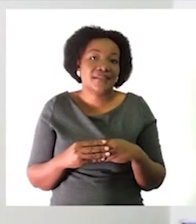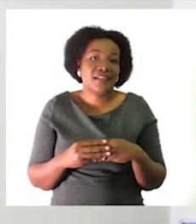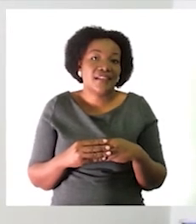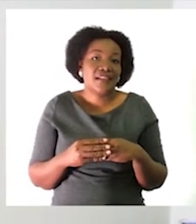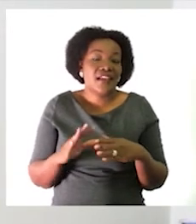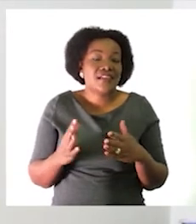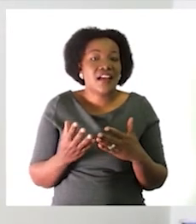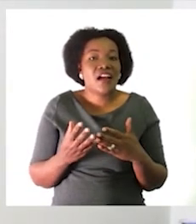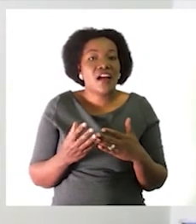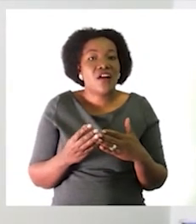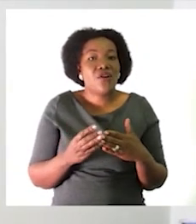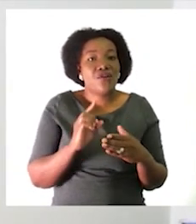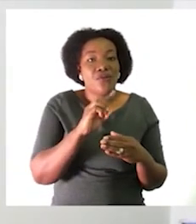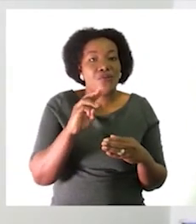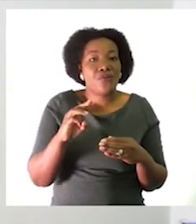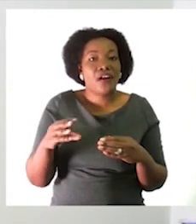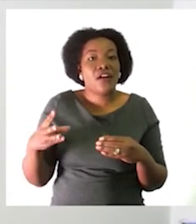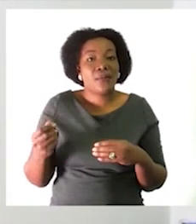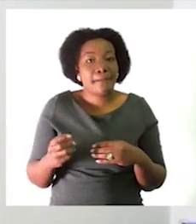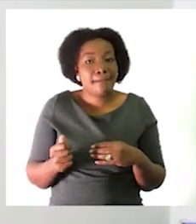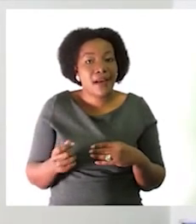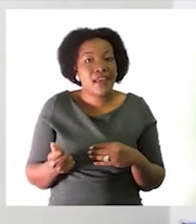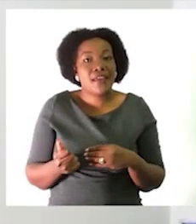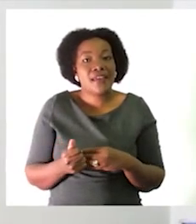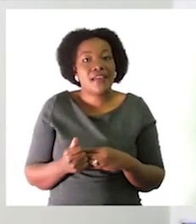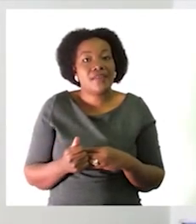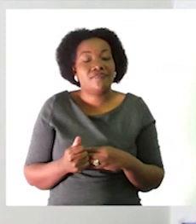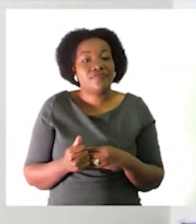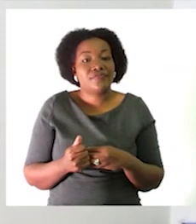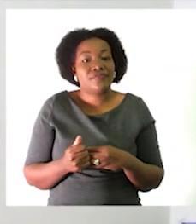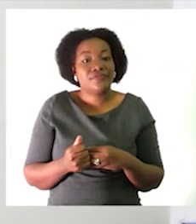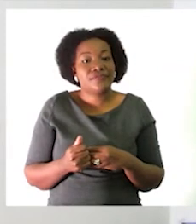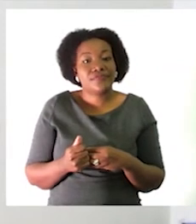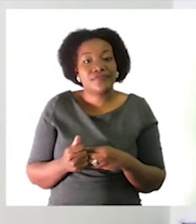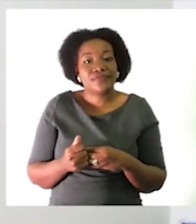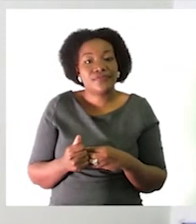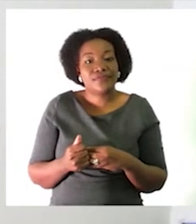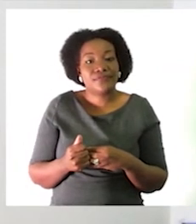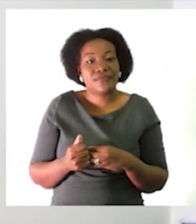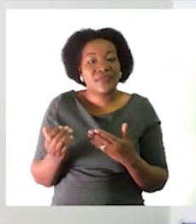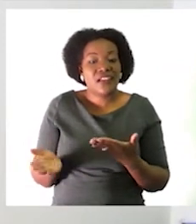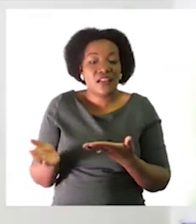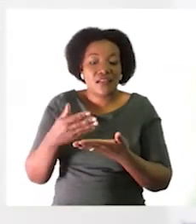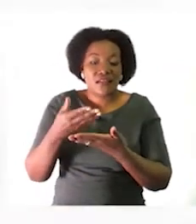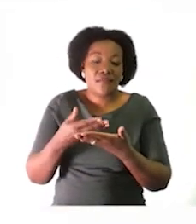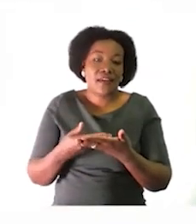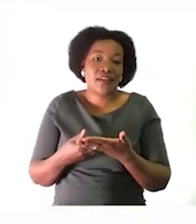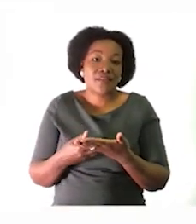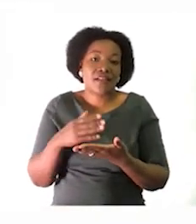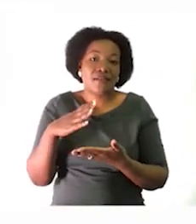we count money. That is how we count money. Let's quickly look on our worksheet on page